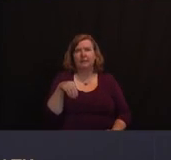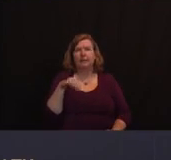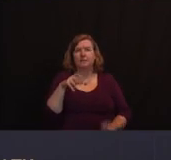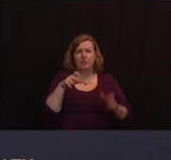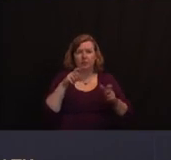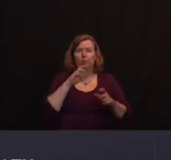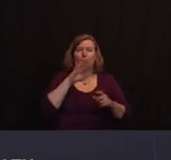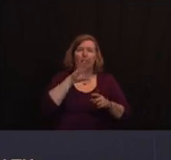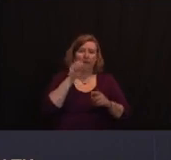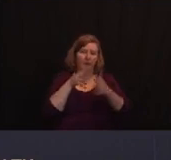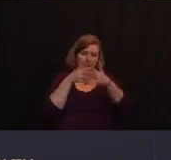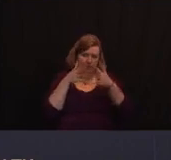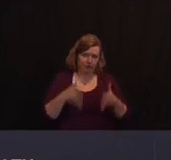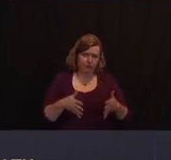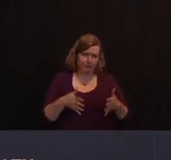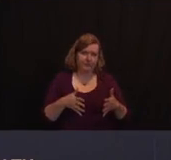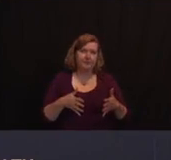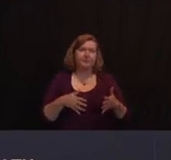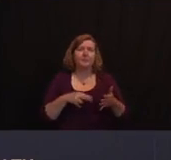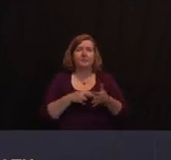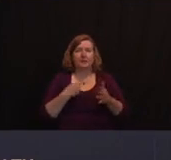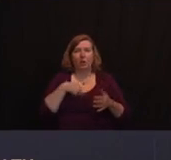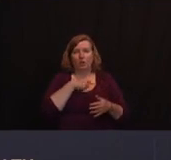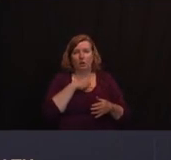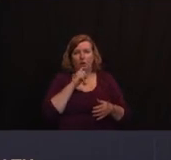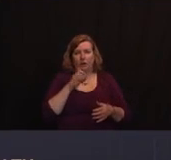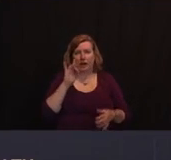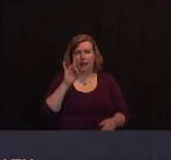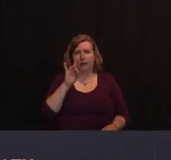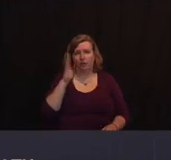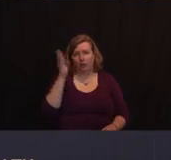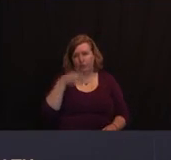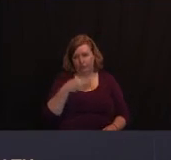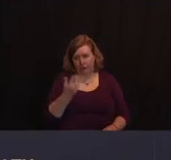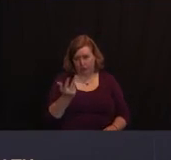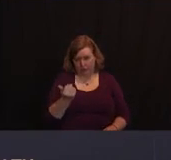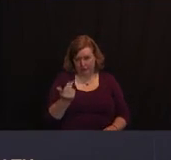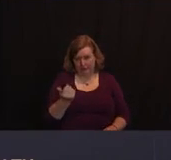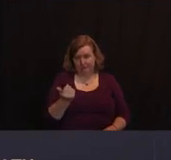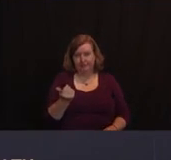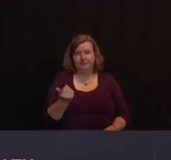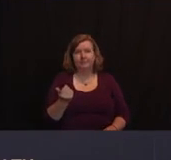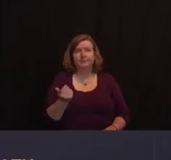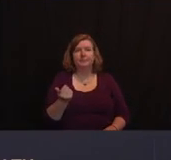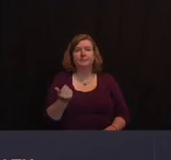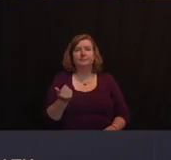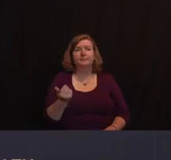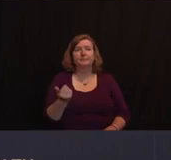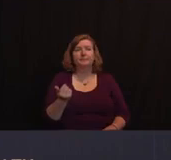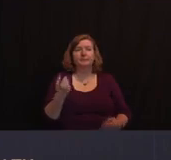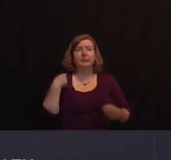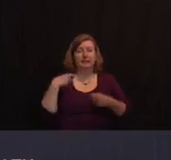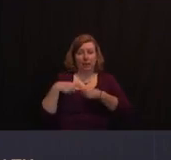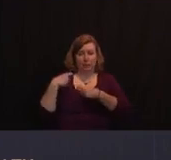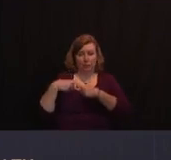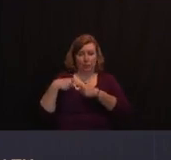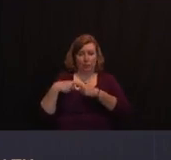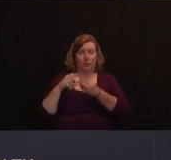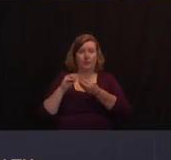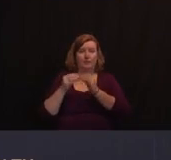are 8/13 of the way there, if you will. The Latino number is within a point or two of